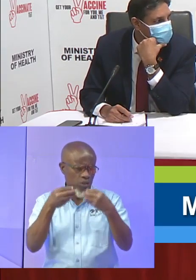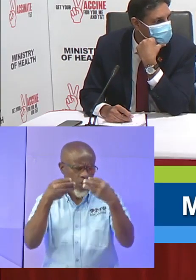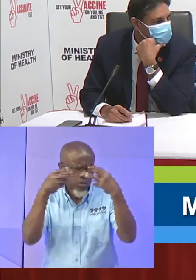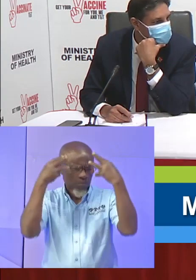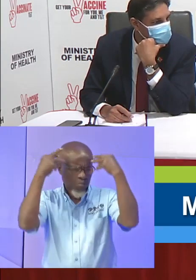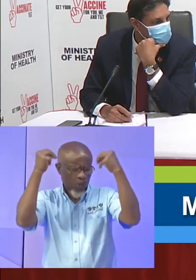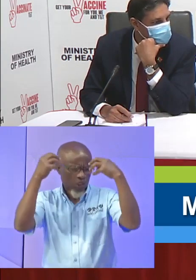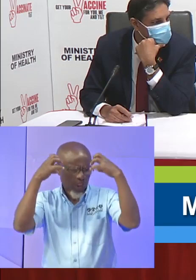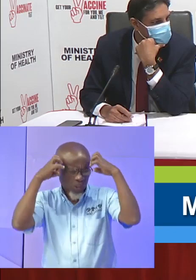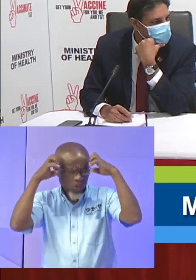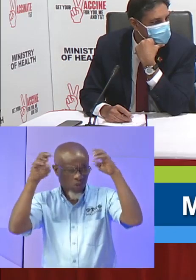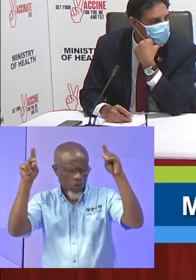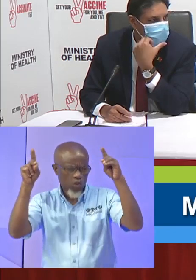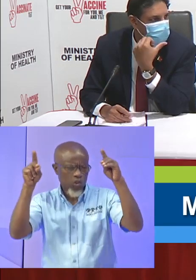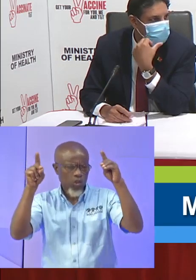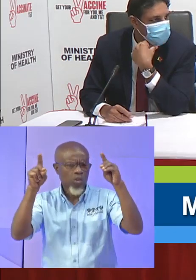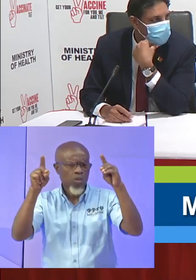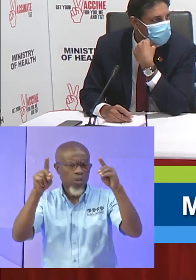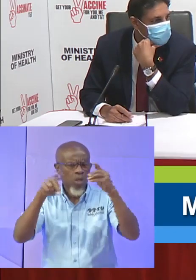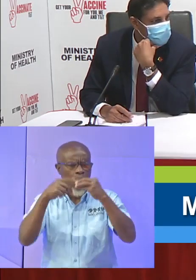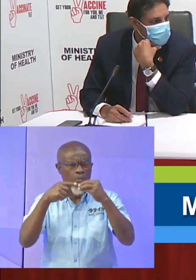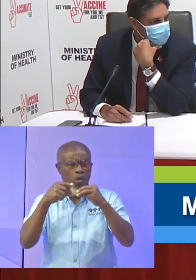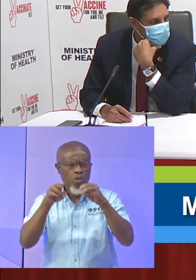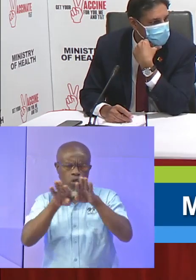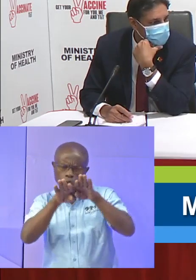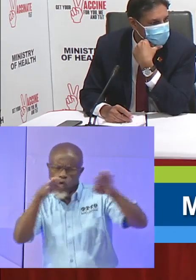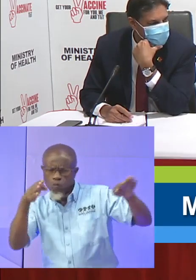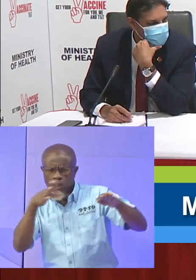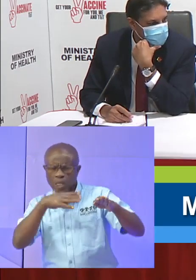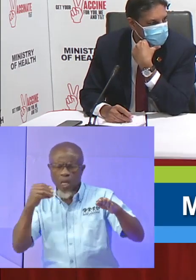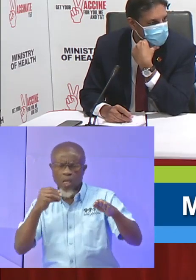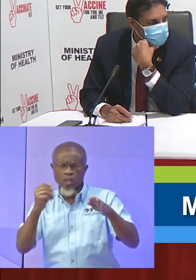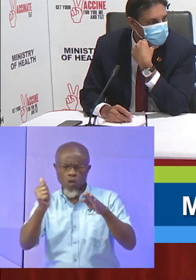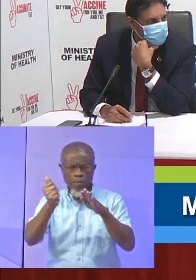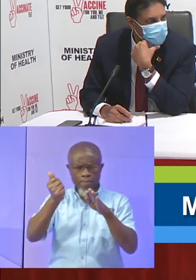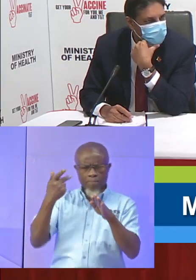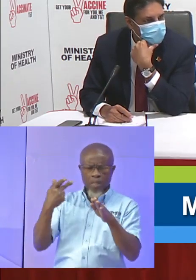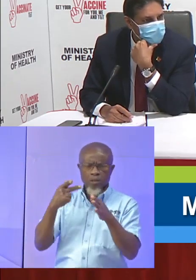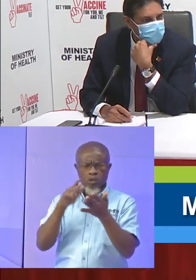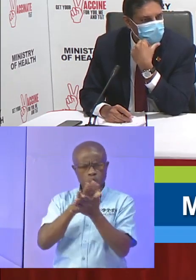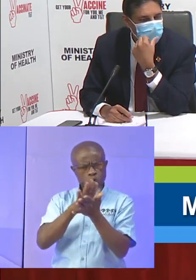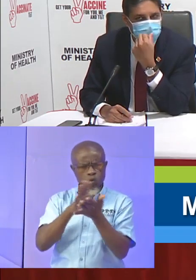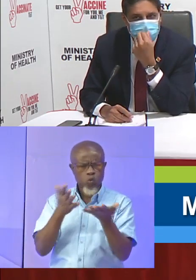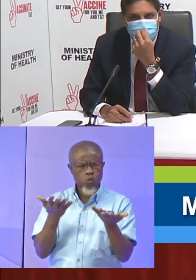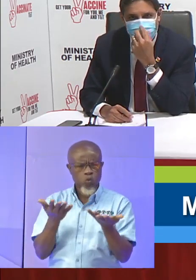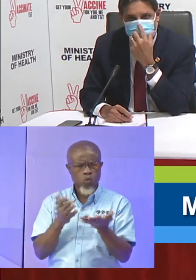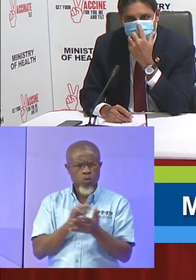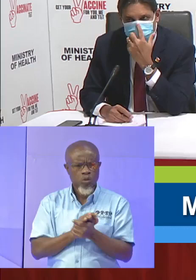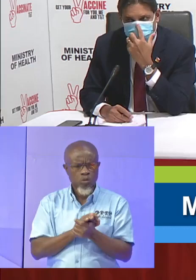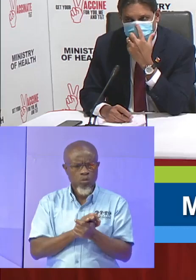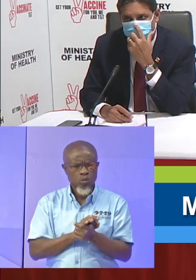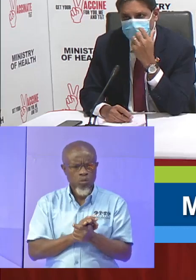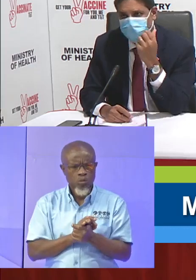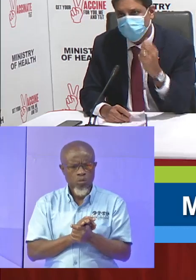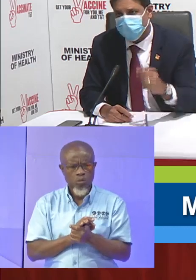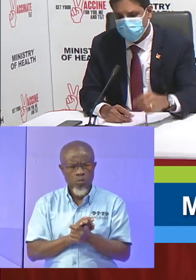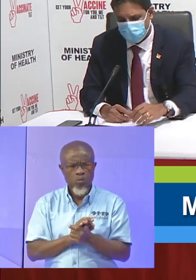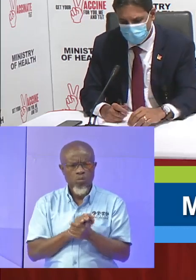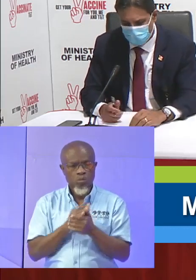reopening and that return to physical classes come February? So the Ministry of